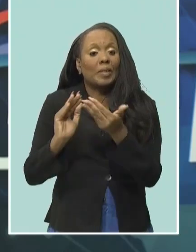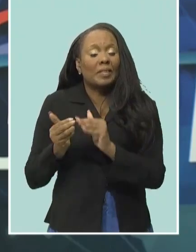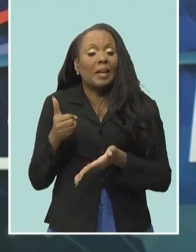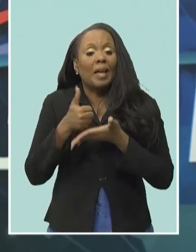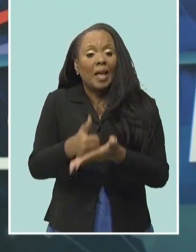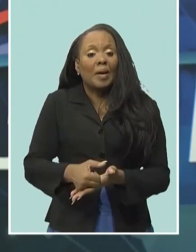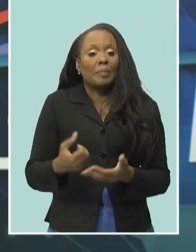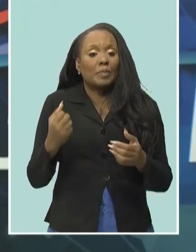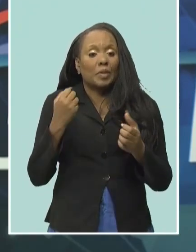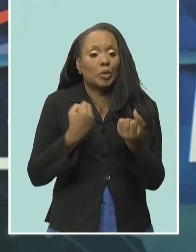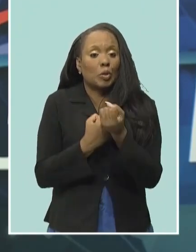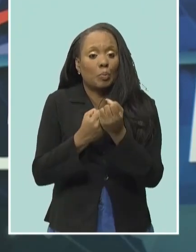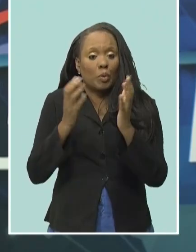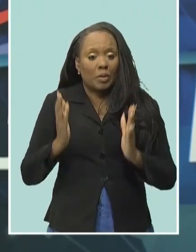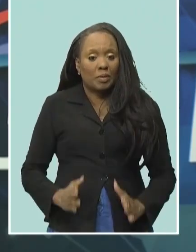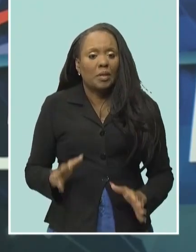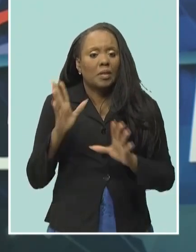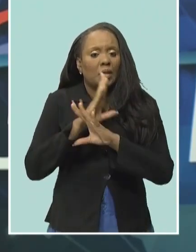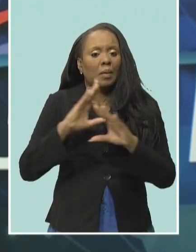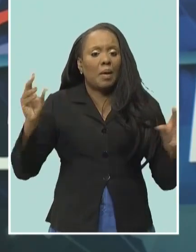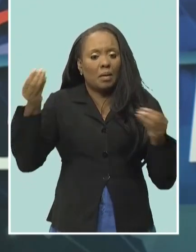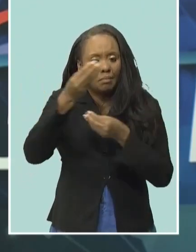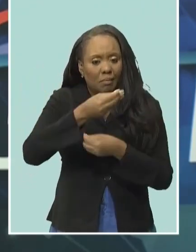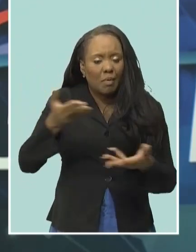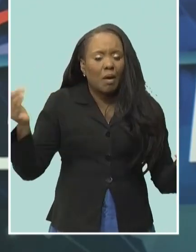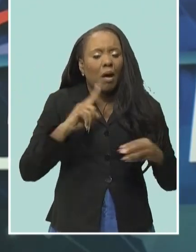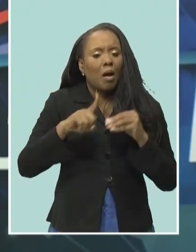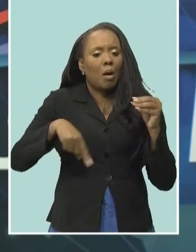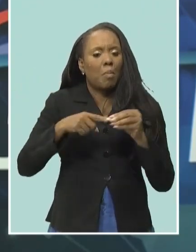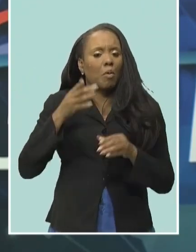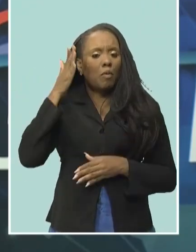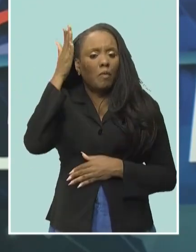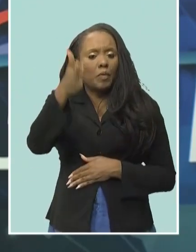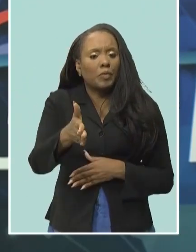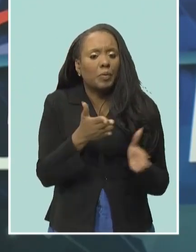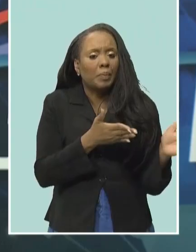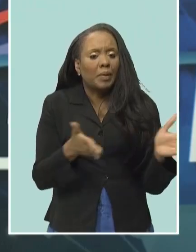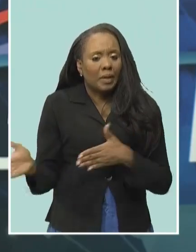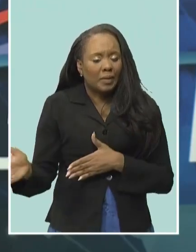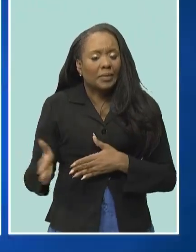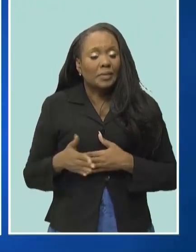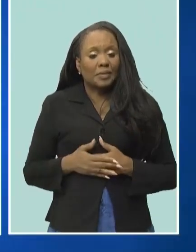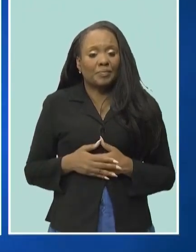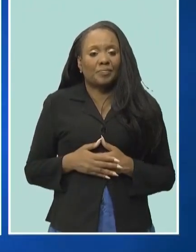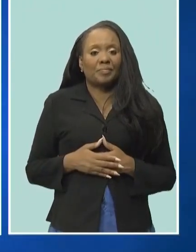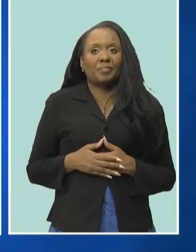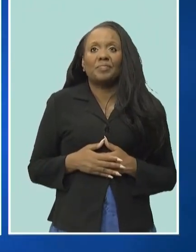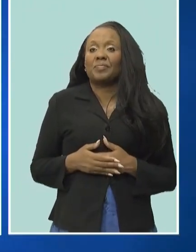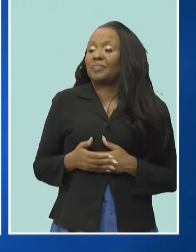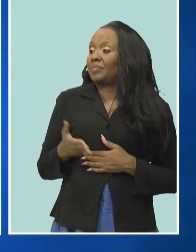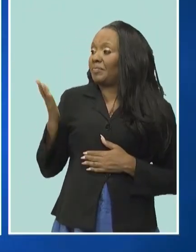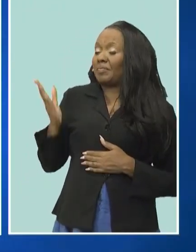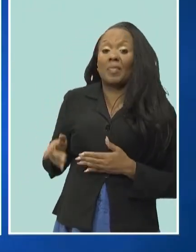Pat Paris has been giving CBC News an idea of what else is on the cards. Next Saturday, we are going to be